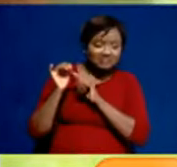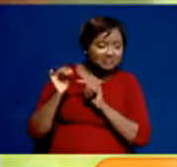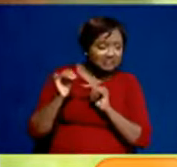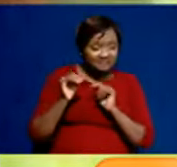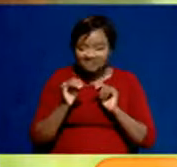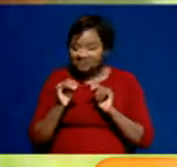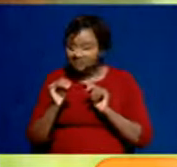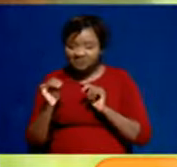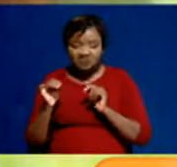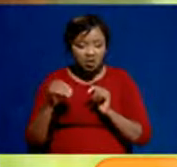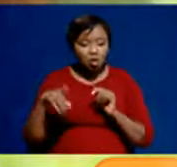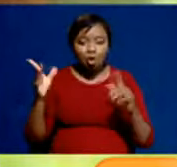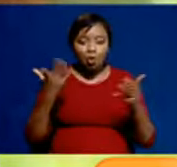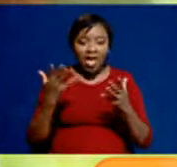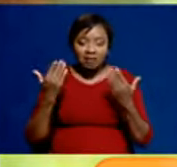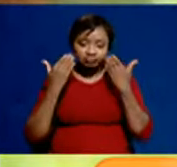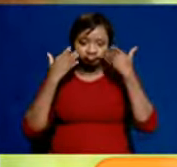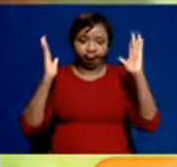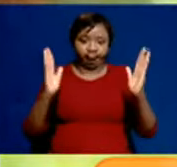has been accomplished.